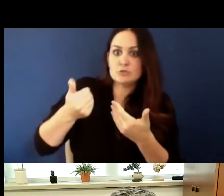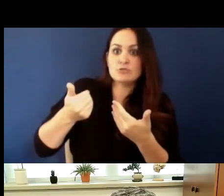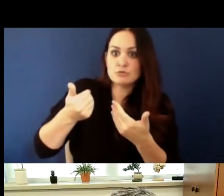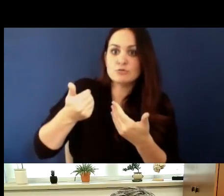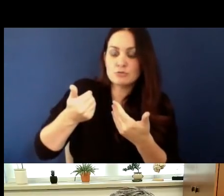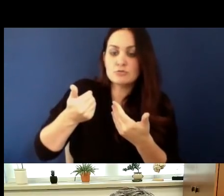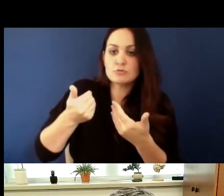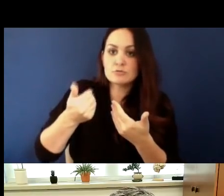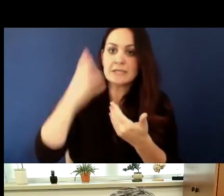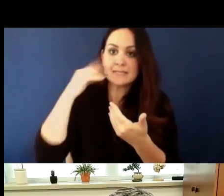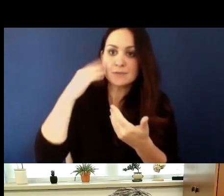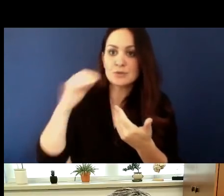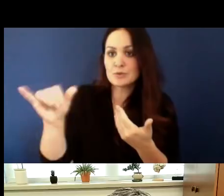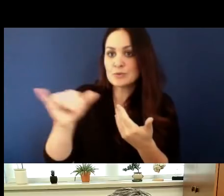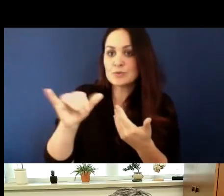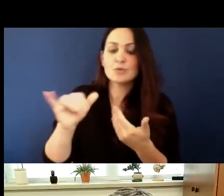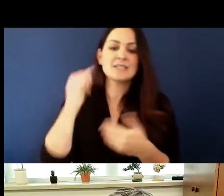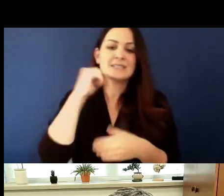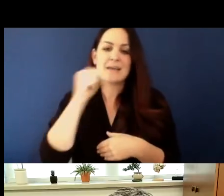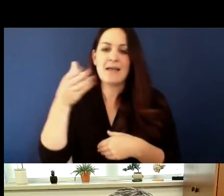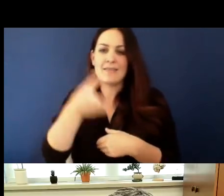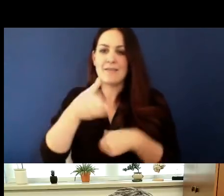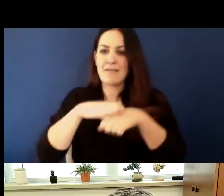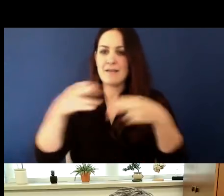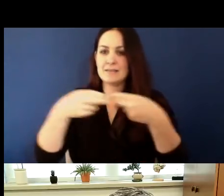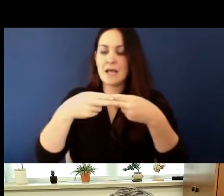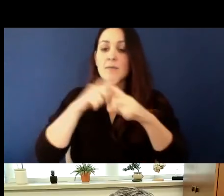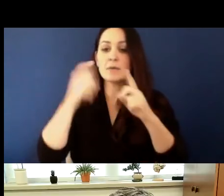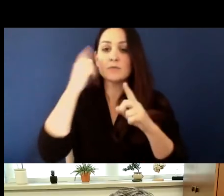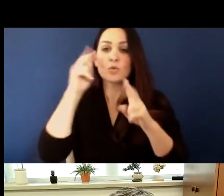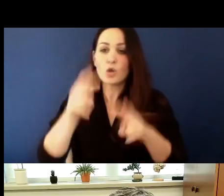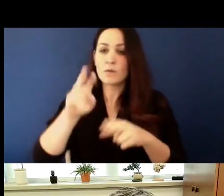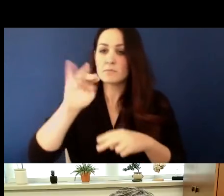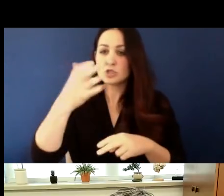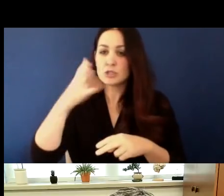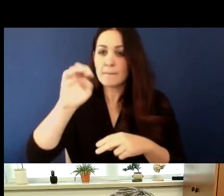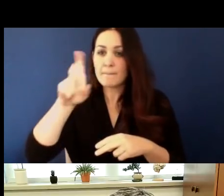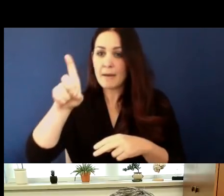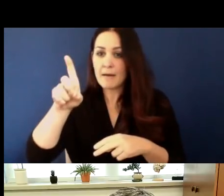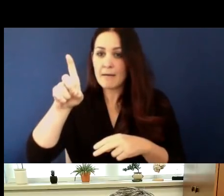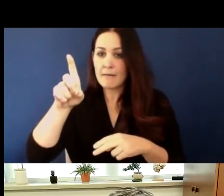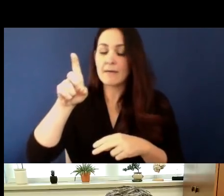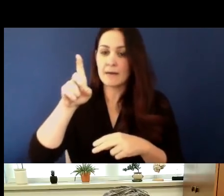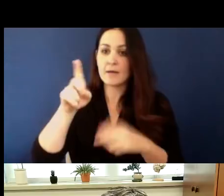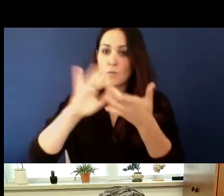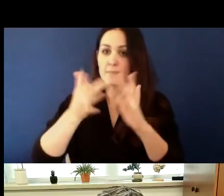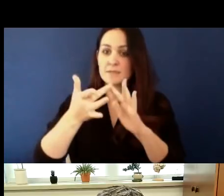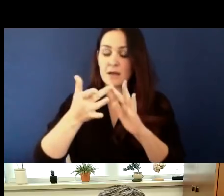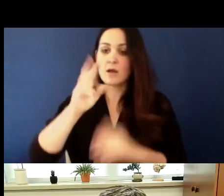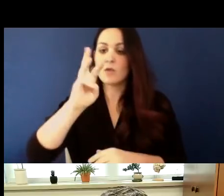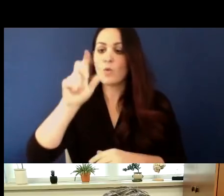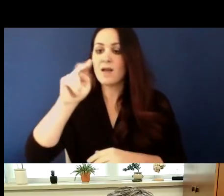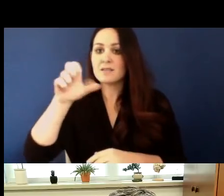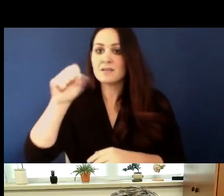It's not on the slide here, but if you just go to the Michigan Medicine website and the Wellness Office, on the left side of that,